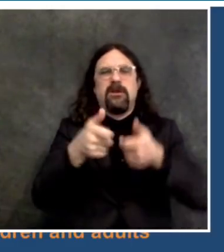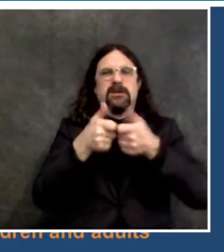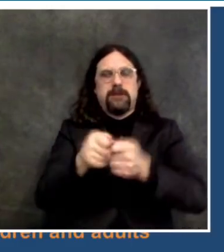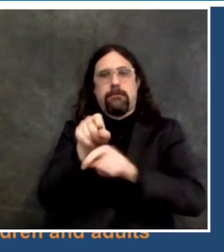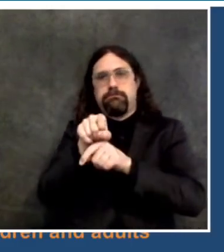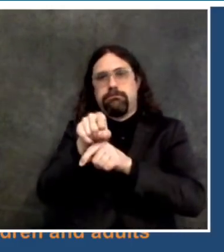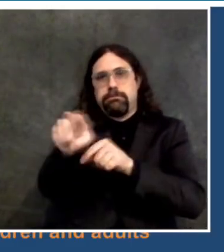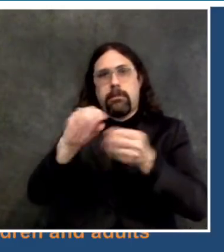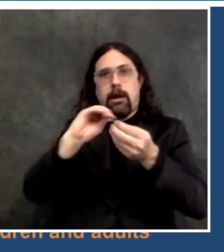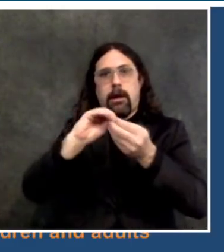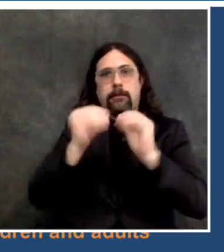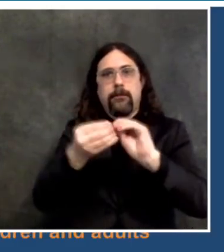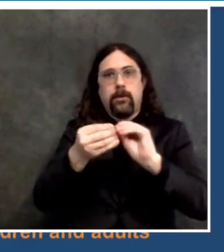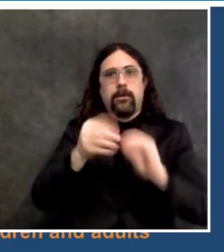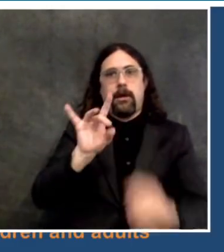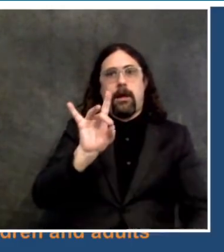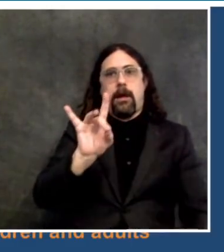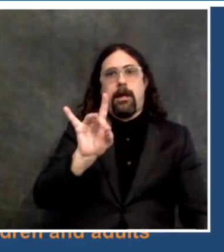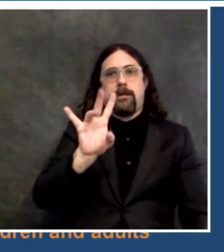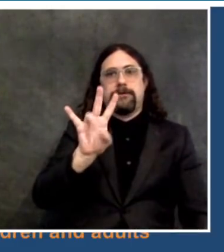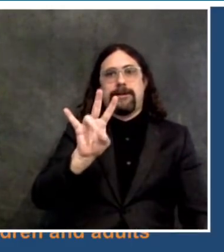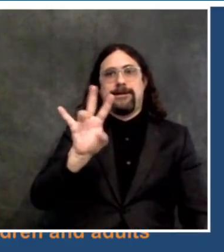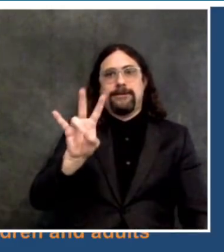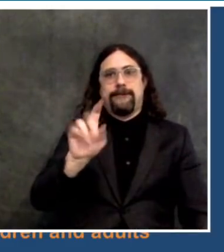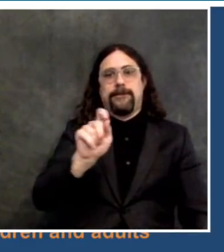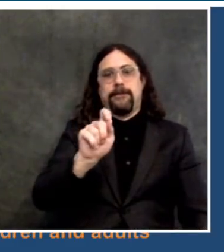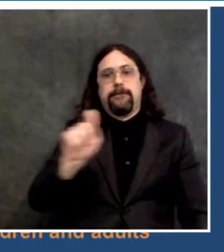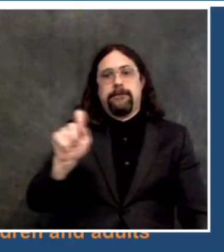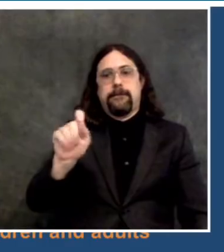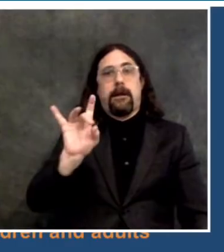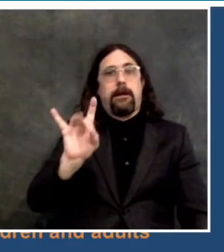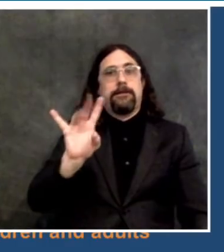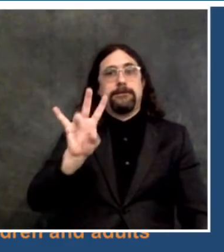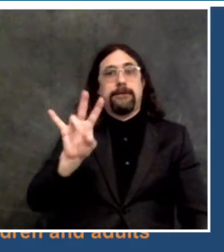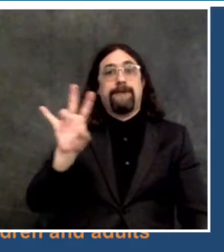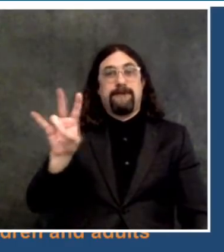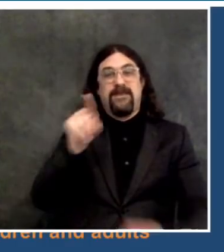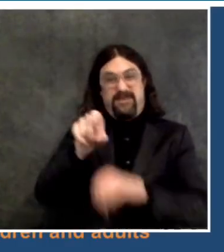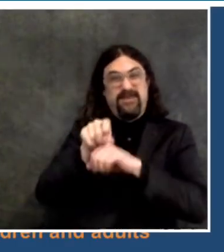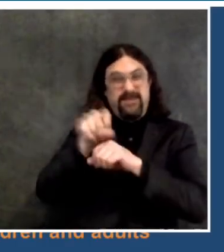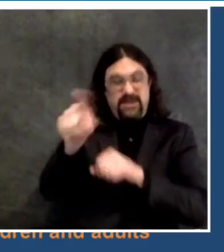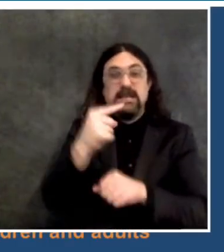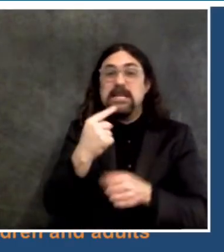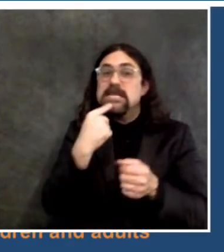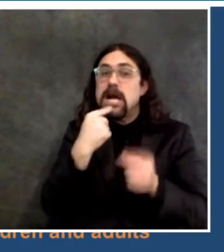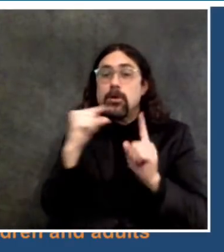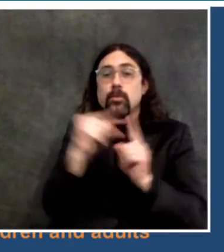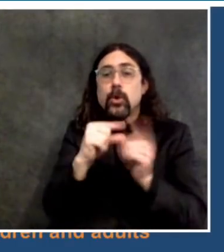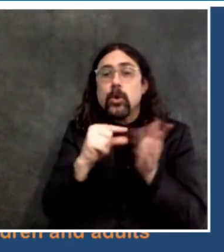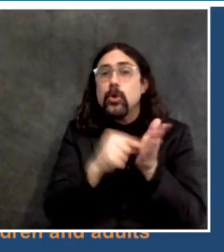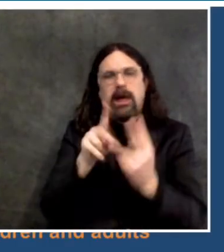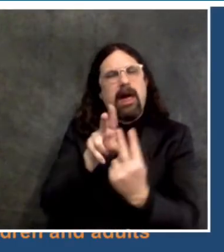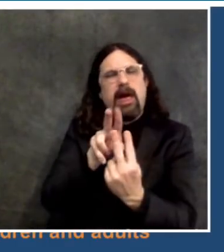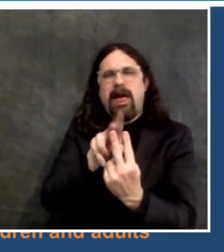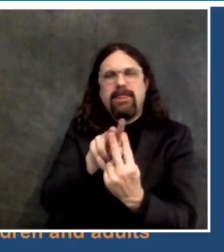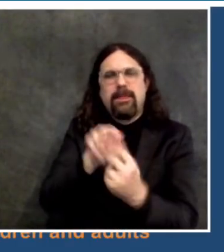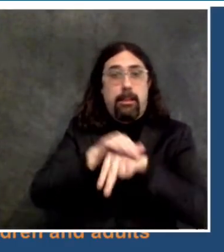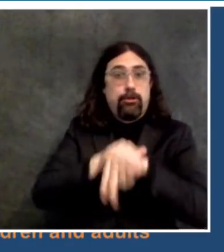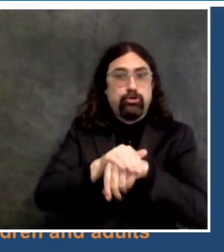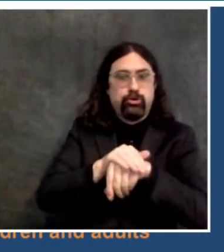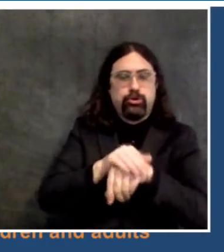Okay, a couple of quick things. Small businesses, this is a heads up to all the small business owners that starting